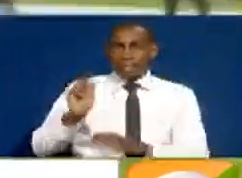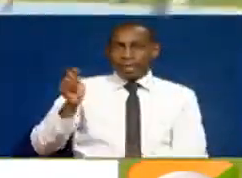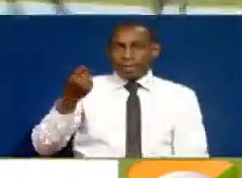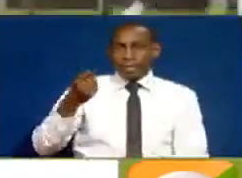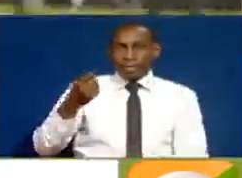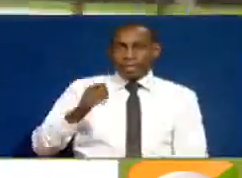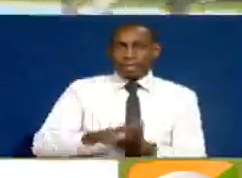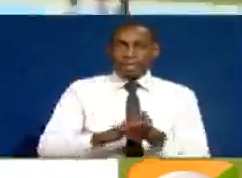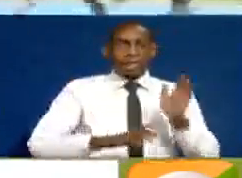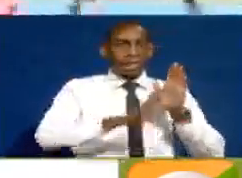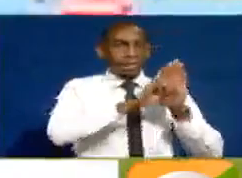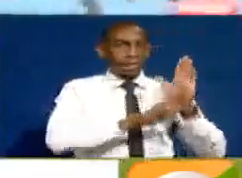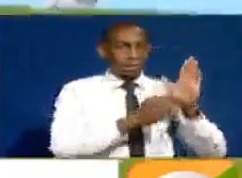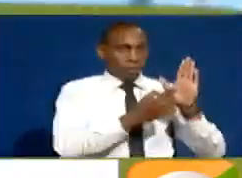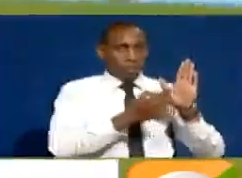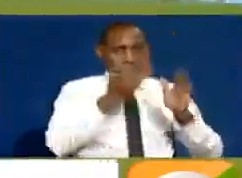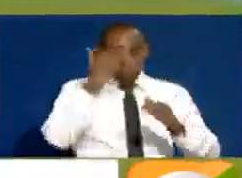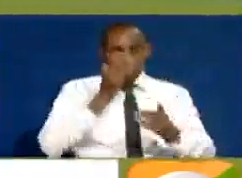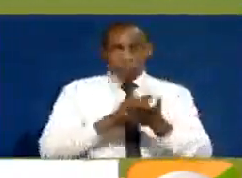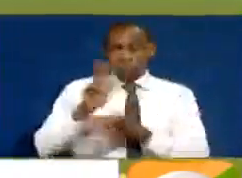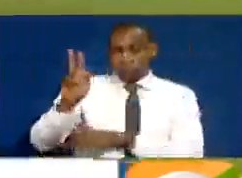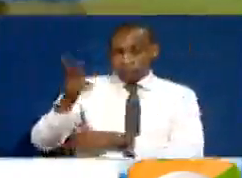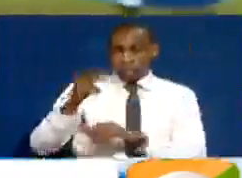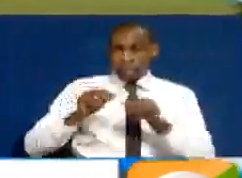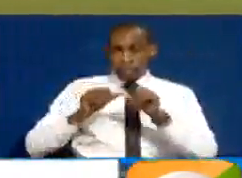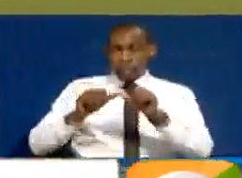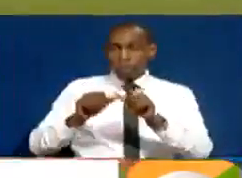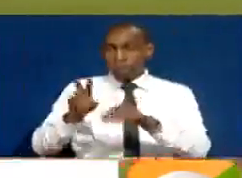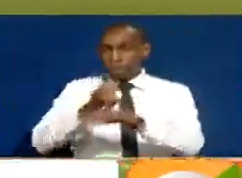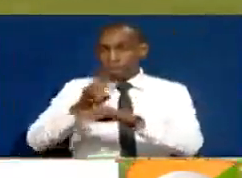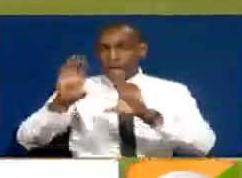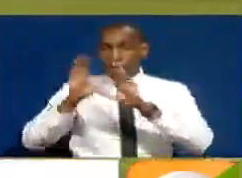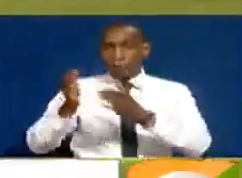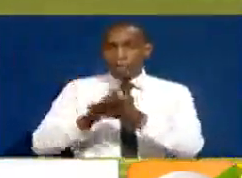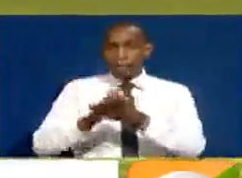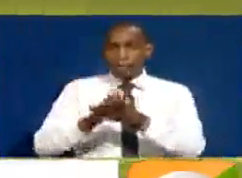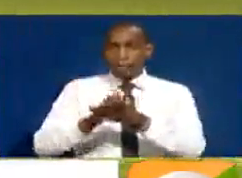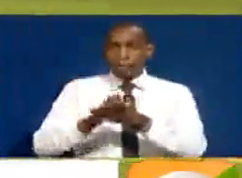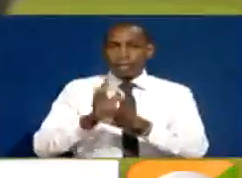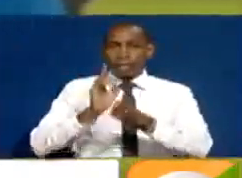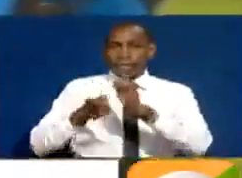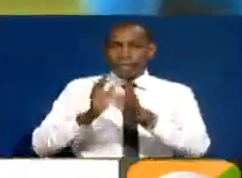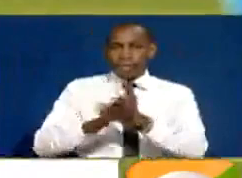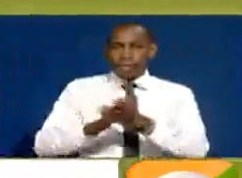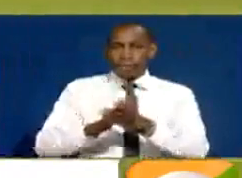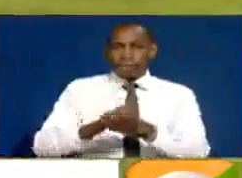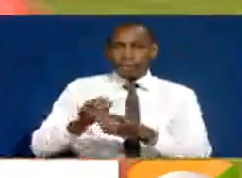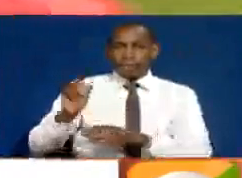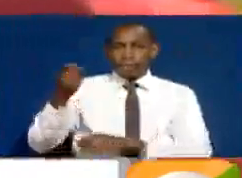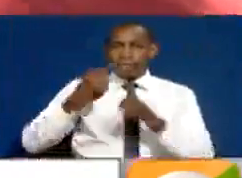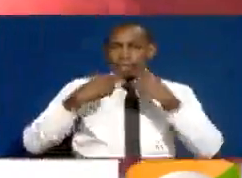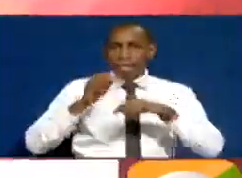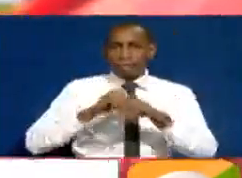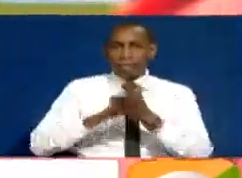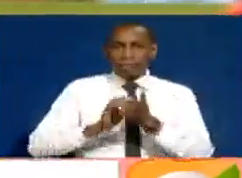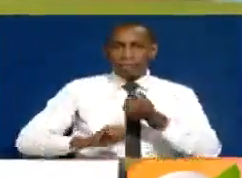Tuwei, the strict regulations are due to the fact that Kenya is still on the World Athletic Watch List. Tuwei made the announcement